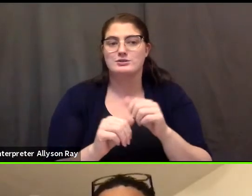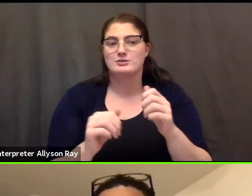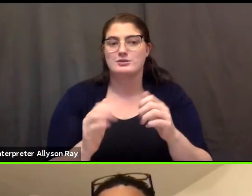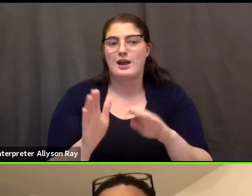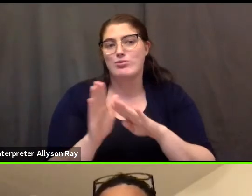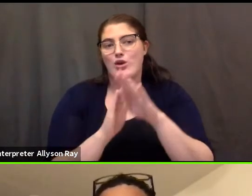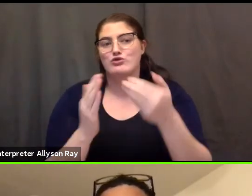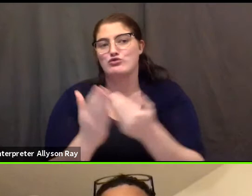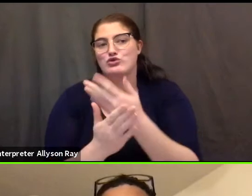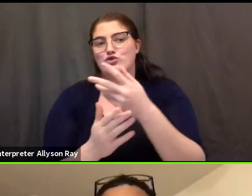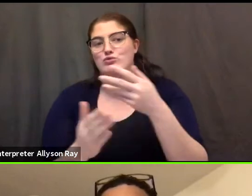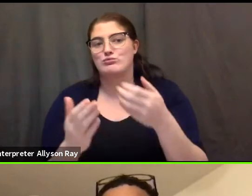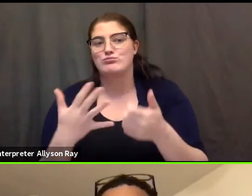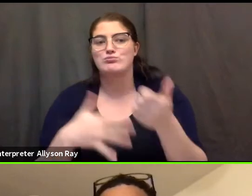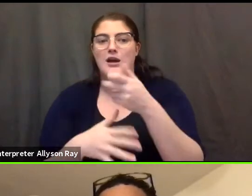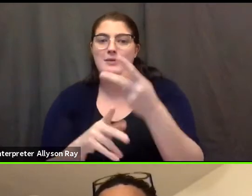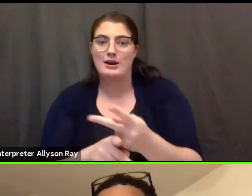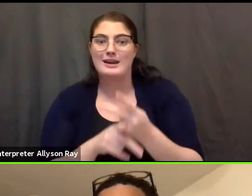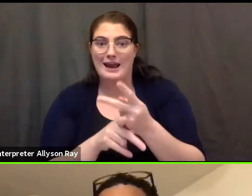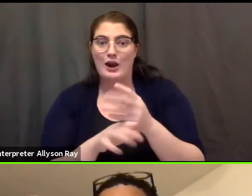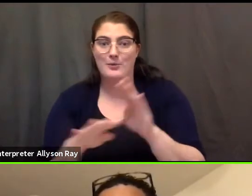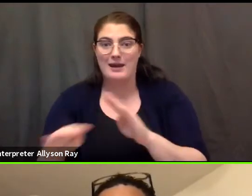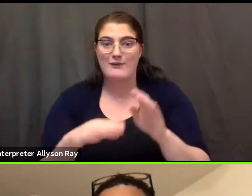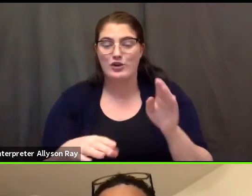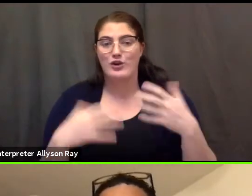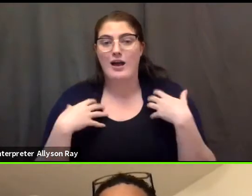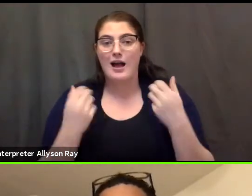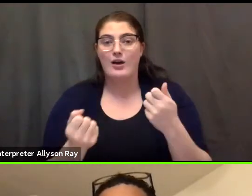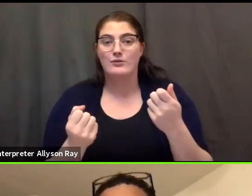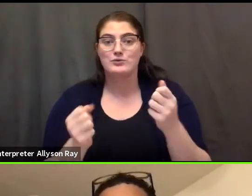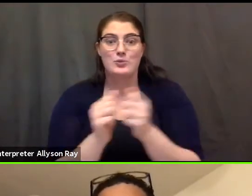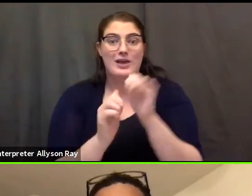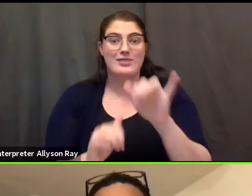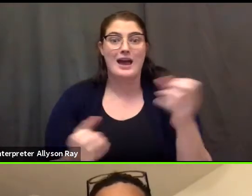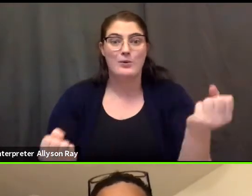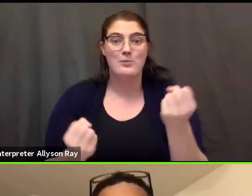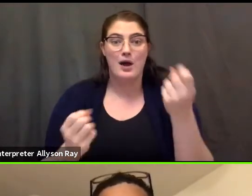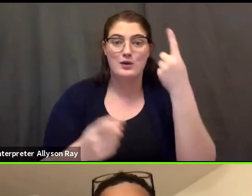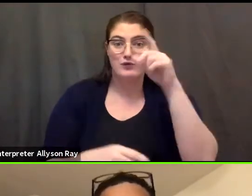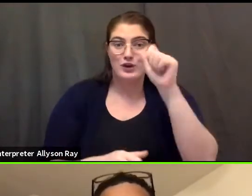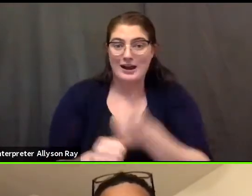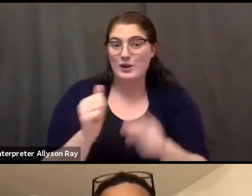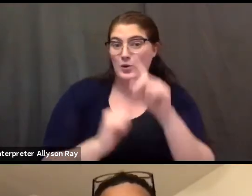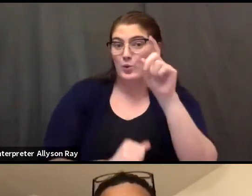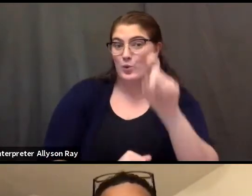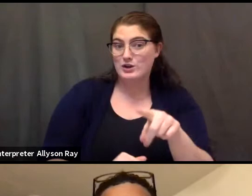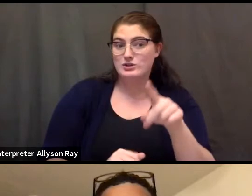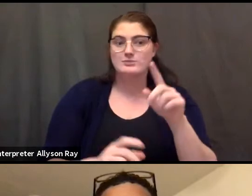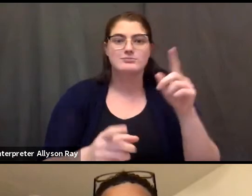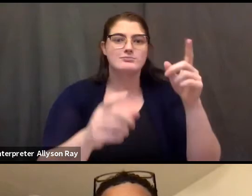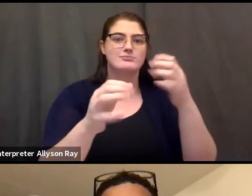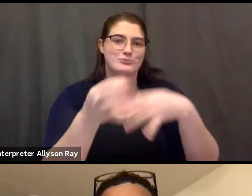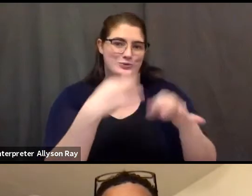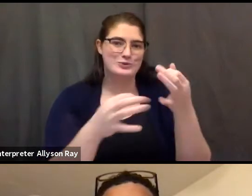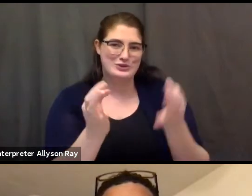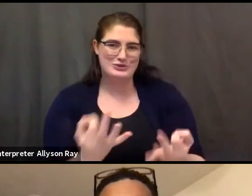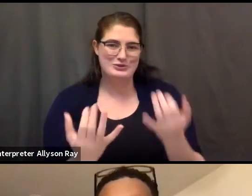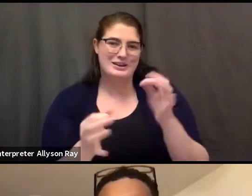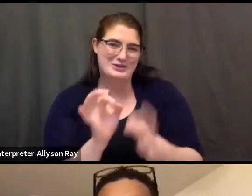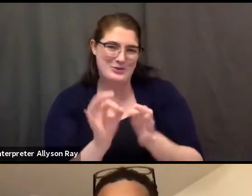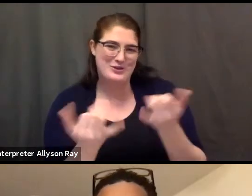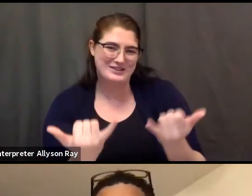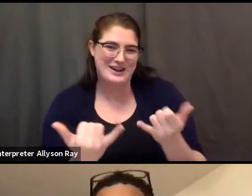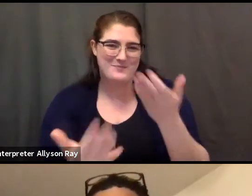behavioral health services. So with that, I will pause for any questions. Sure. So I have a few questions. So